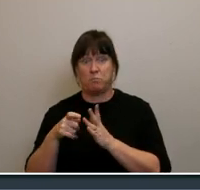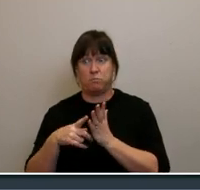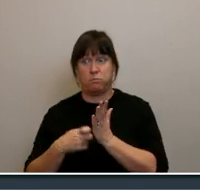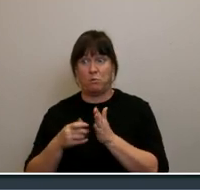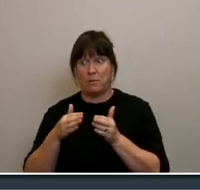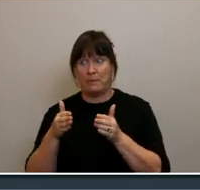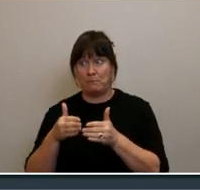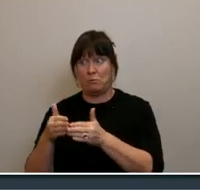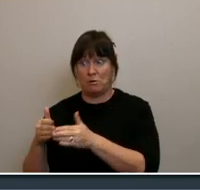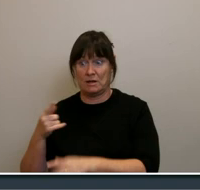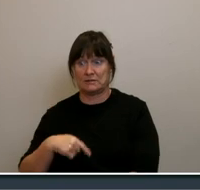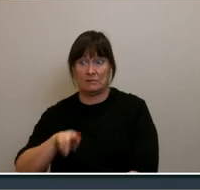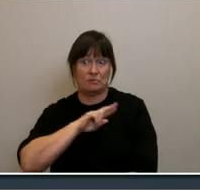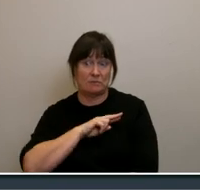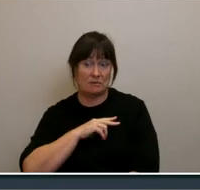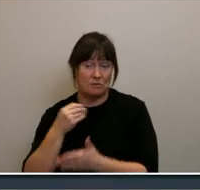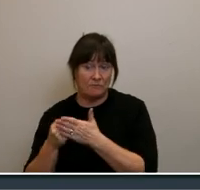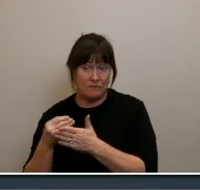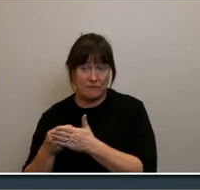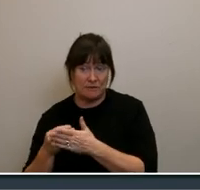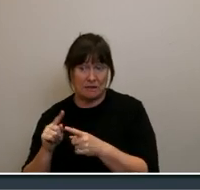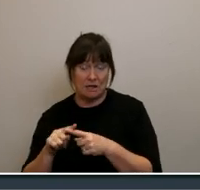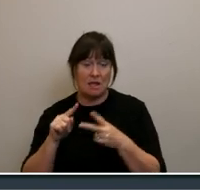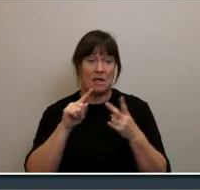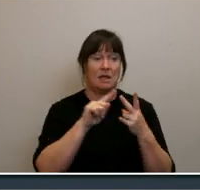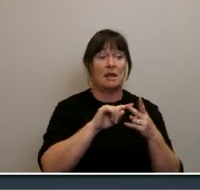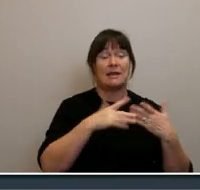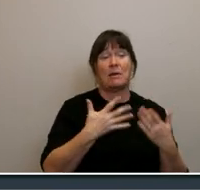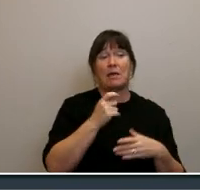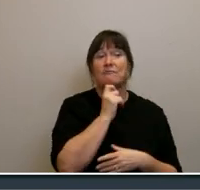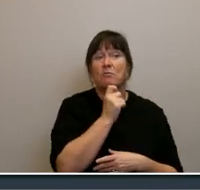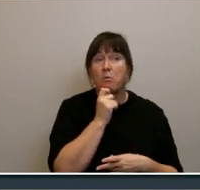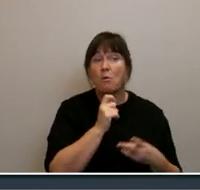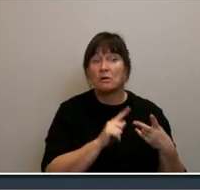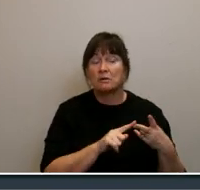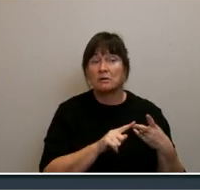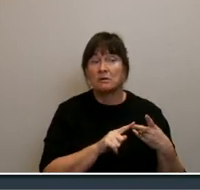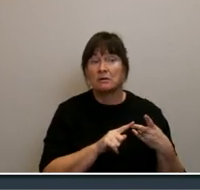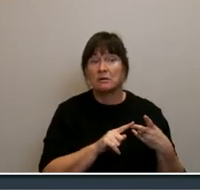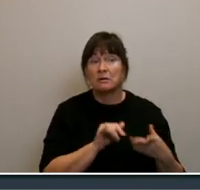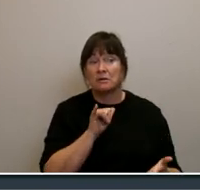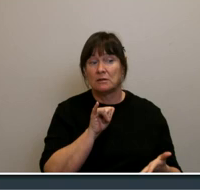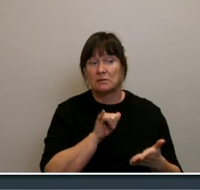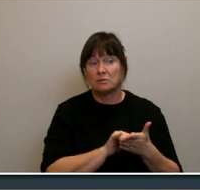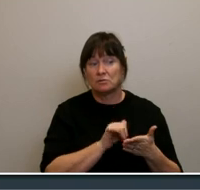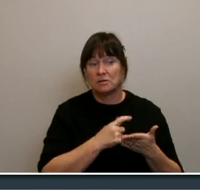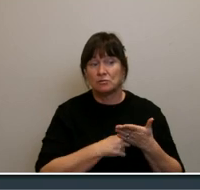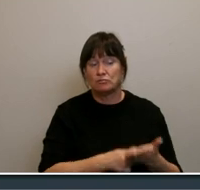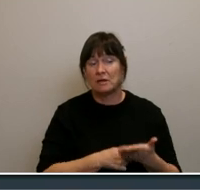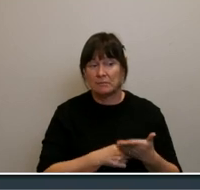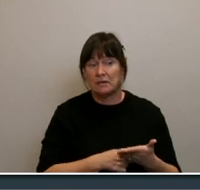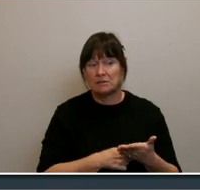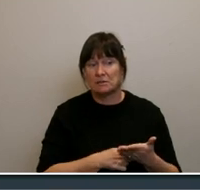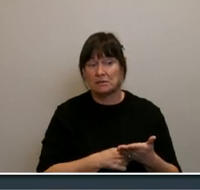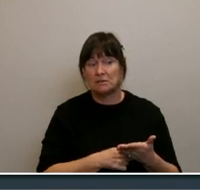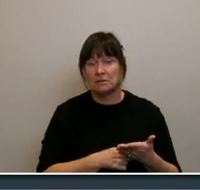any remediation, and now with Raynor's report essentially endorsing his recommendation, if council was